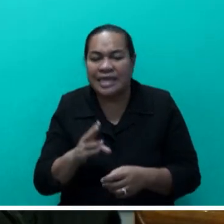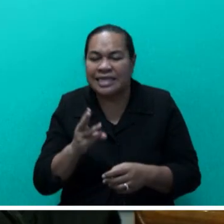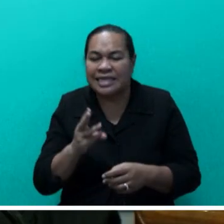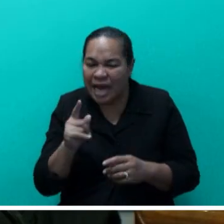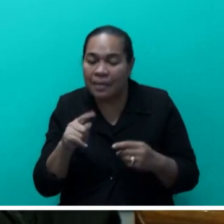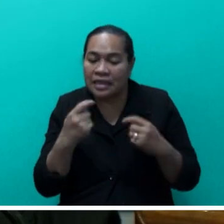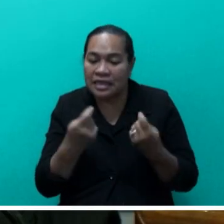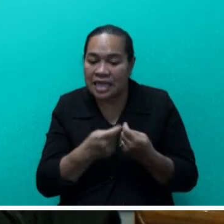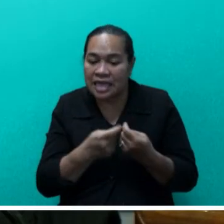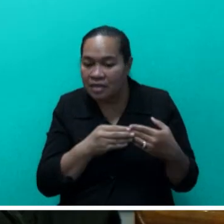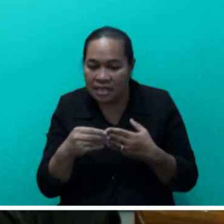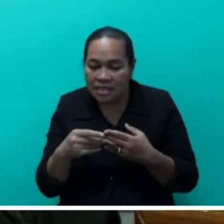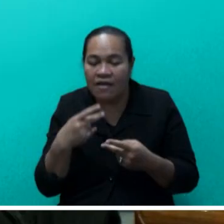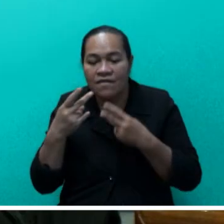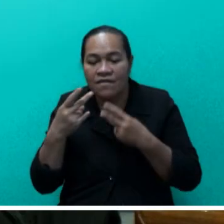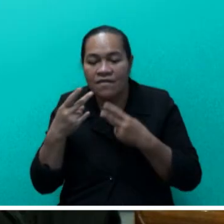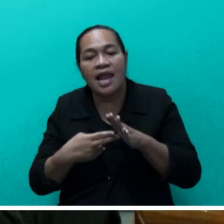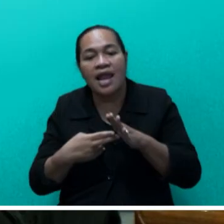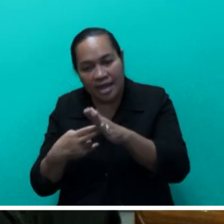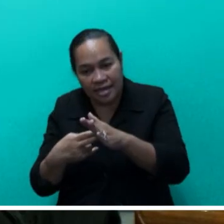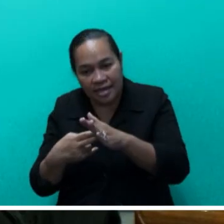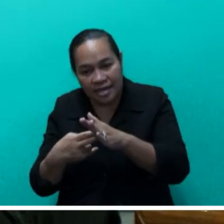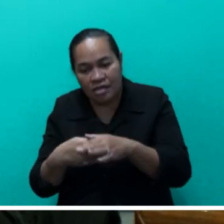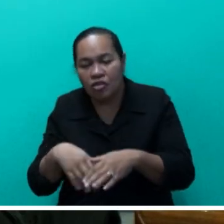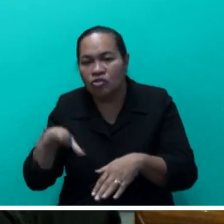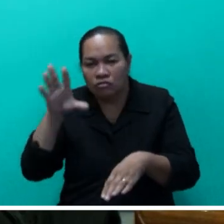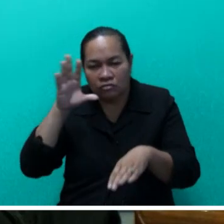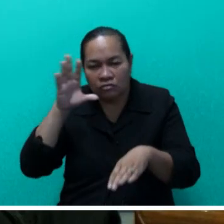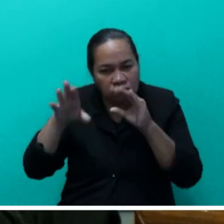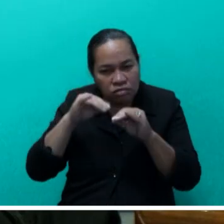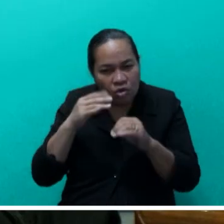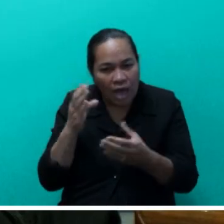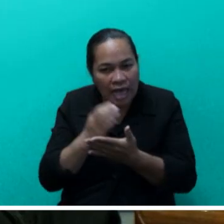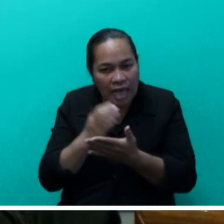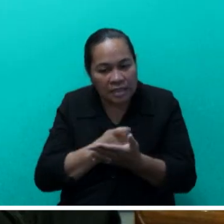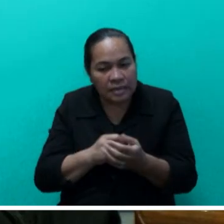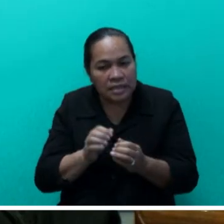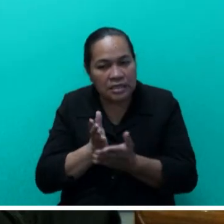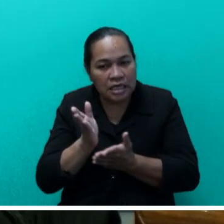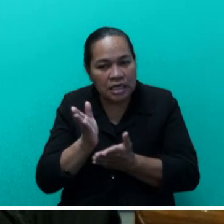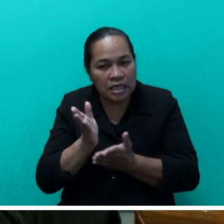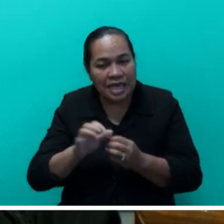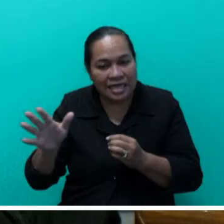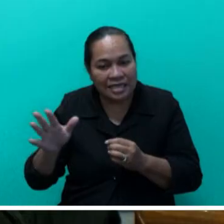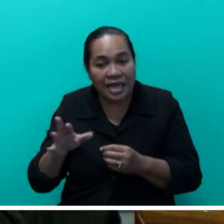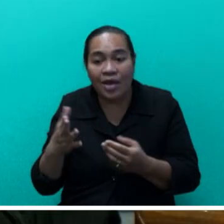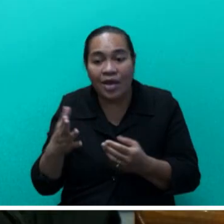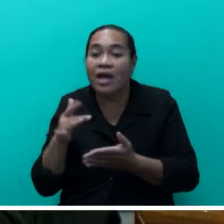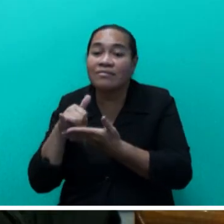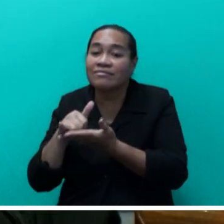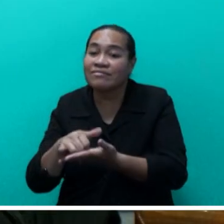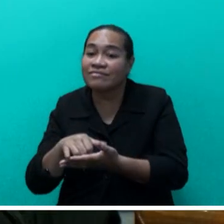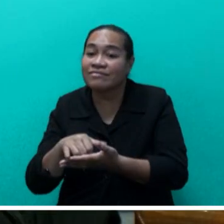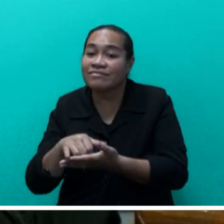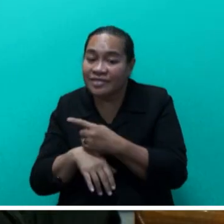visited the Fiji Airways headquarters in Nadi to gain valuable insights into customer service excellence, particularly focusing on benchmarking